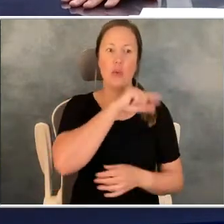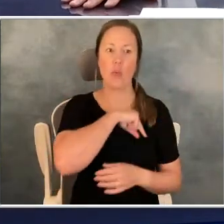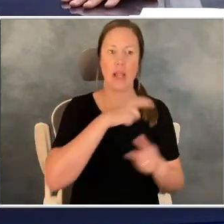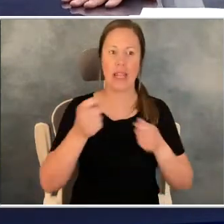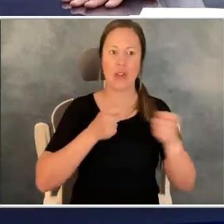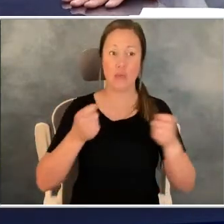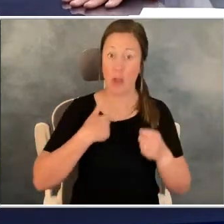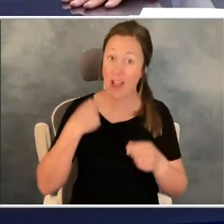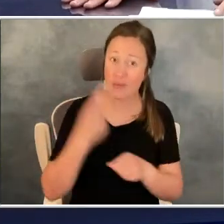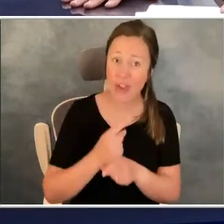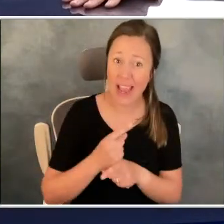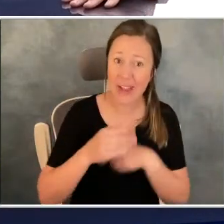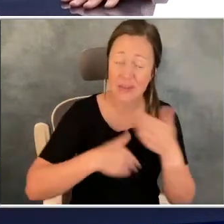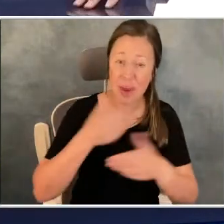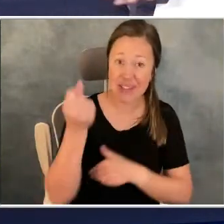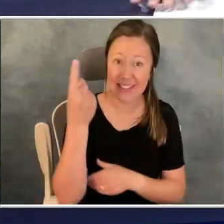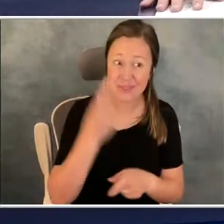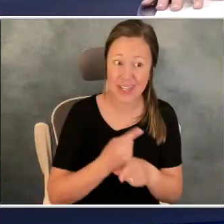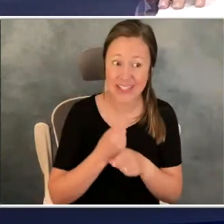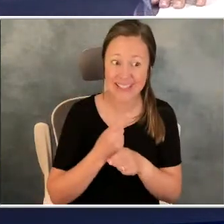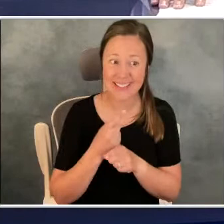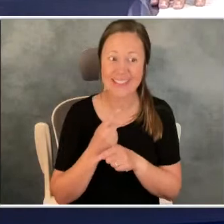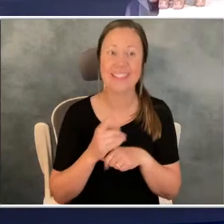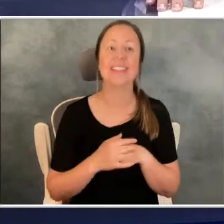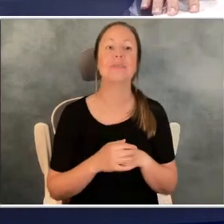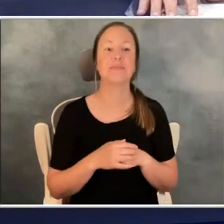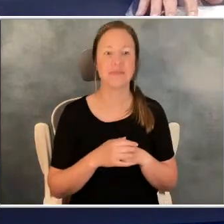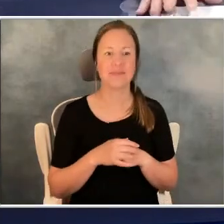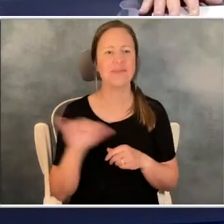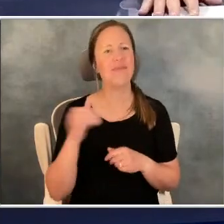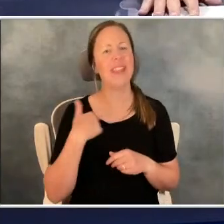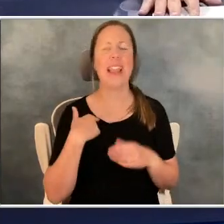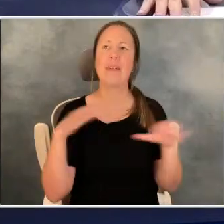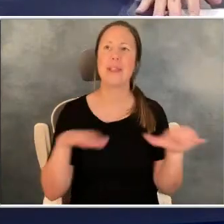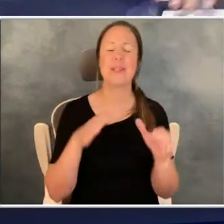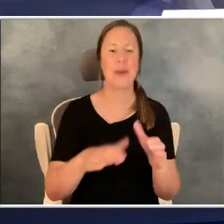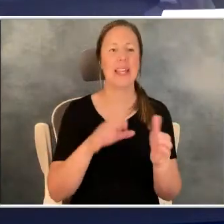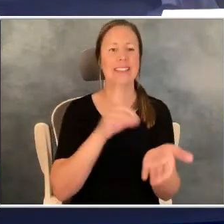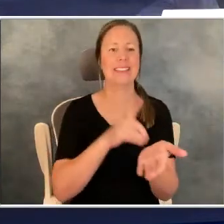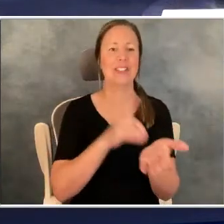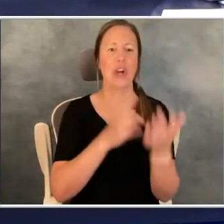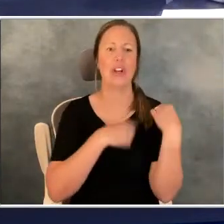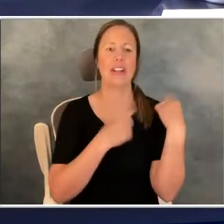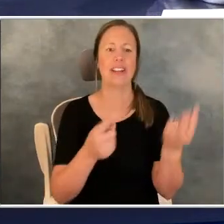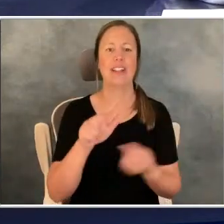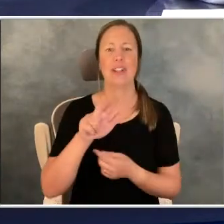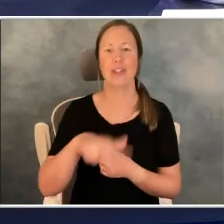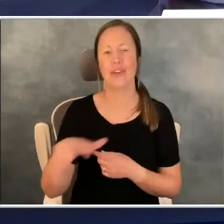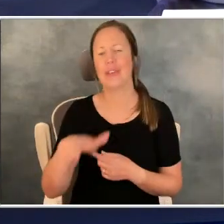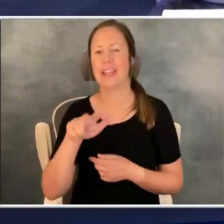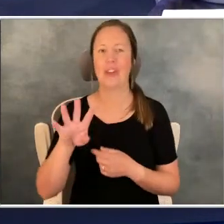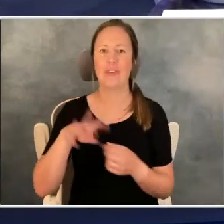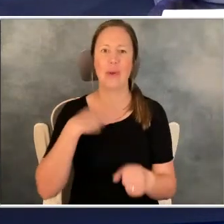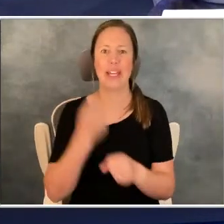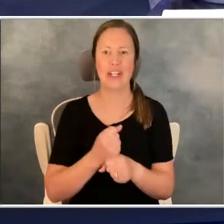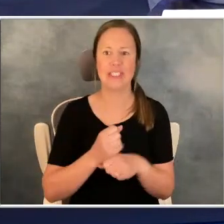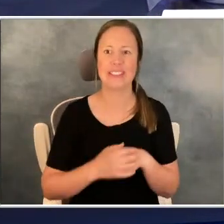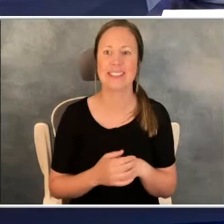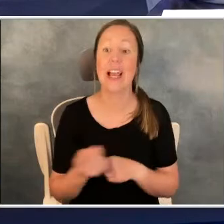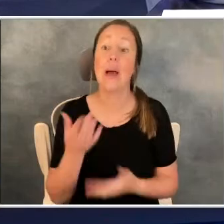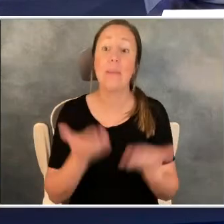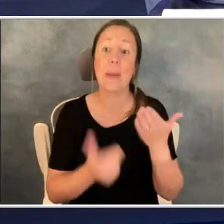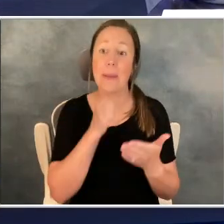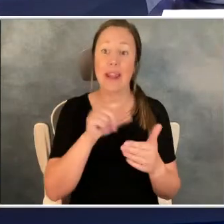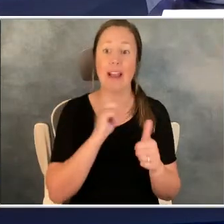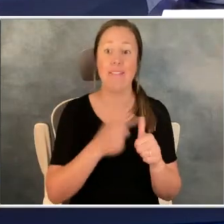good. It's like I've been practicing medicine for 33 years, or maybe 34, maybe longer than that, actually. And this might not be the first time we've had this conversation. No,